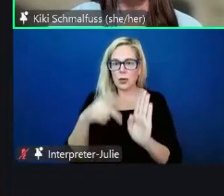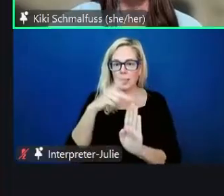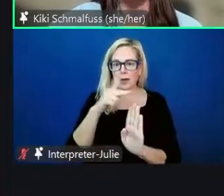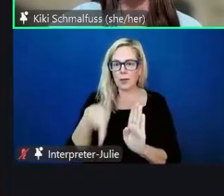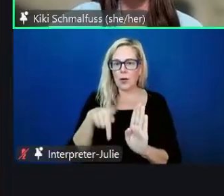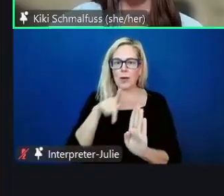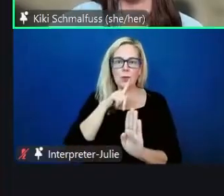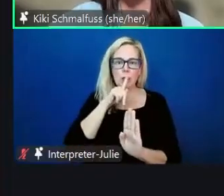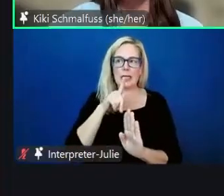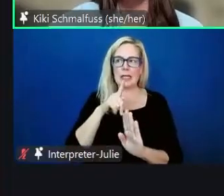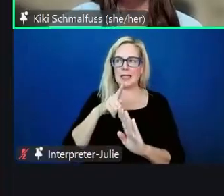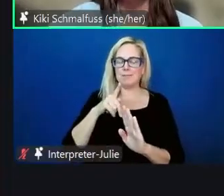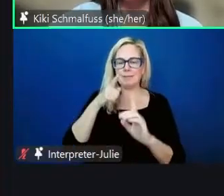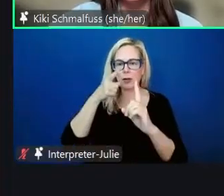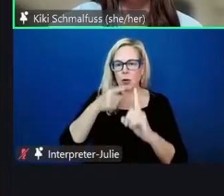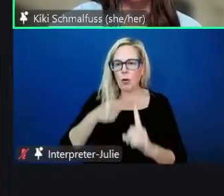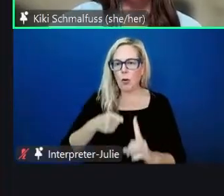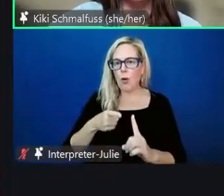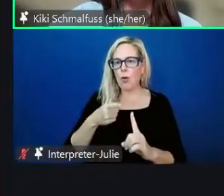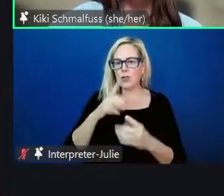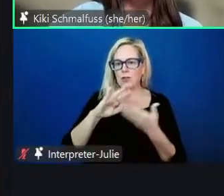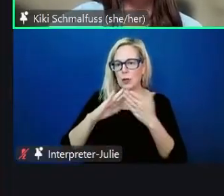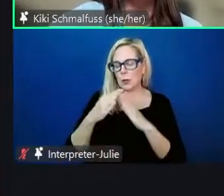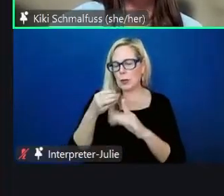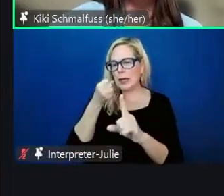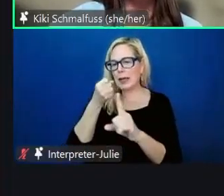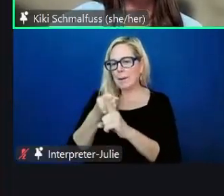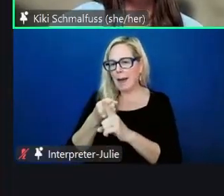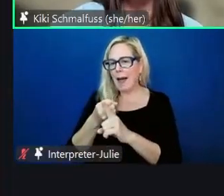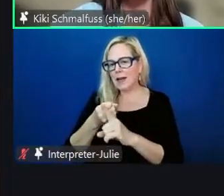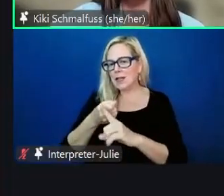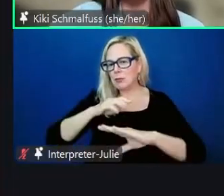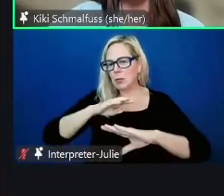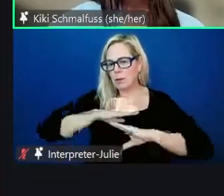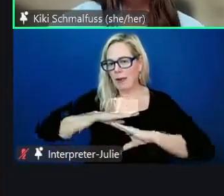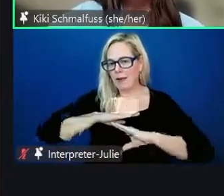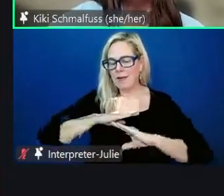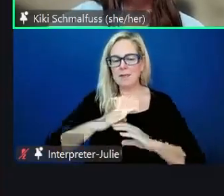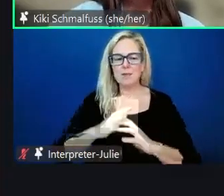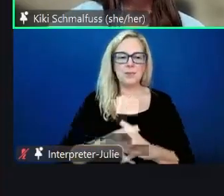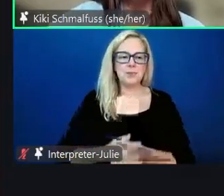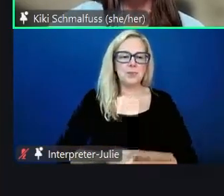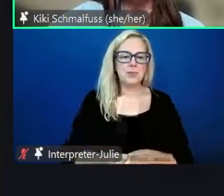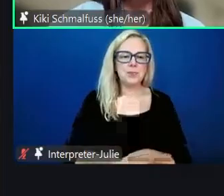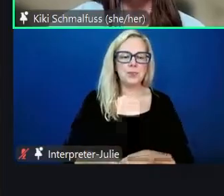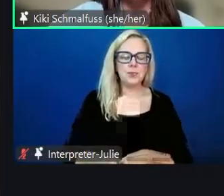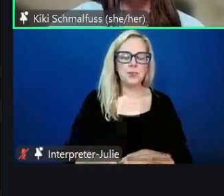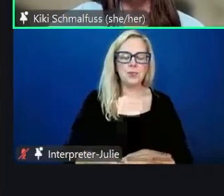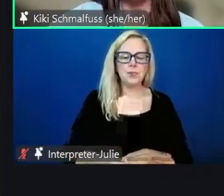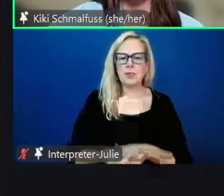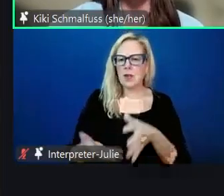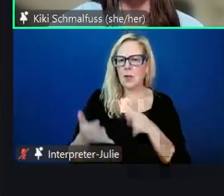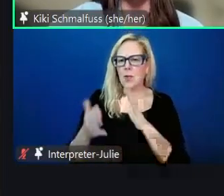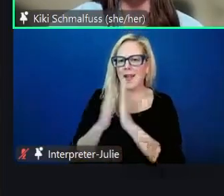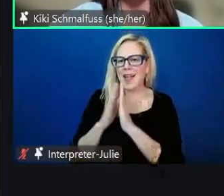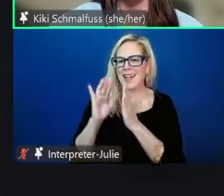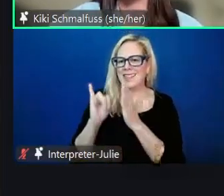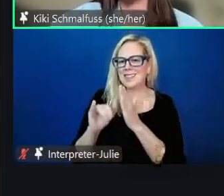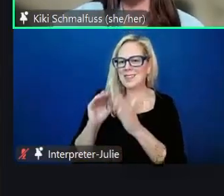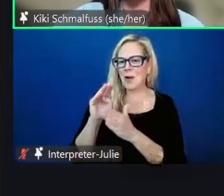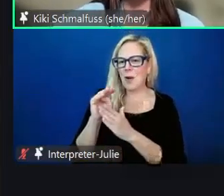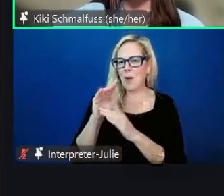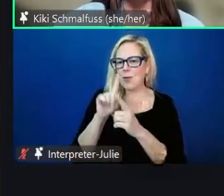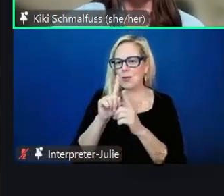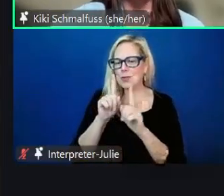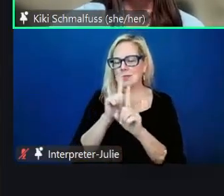meeting our goals for community impact at large. We also asked mentees more specific questions for how the